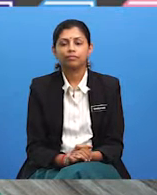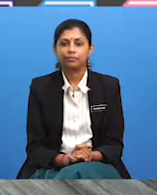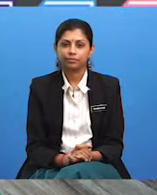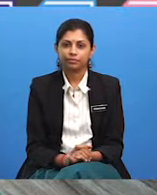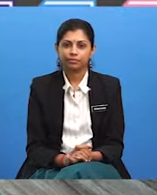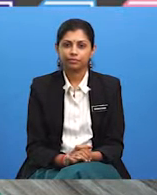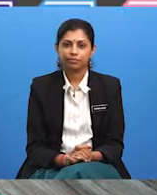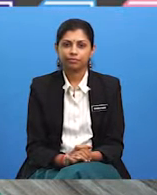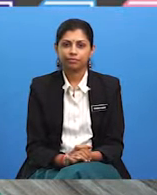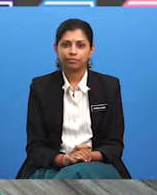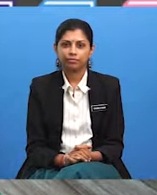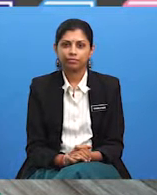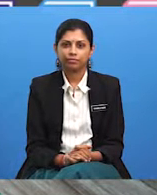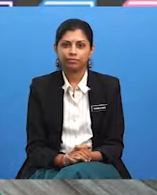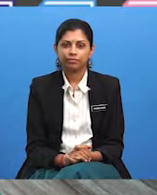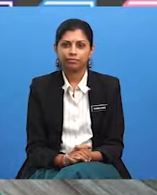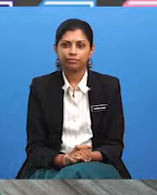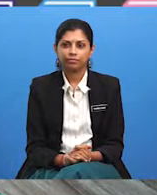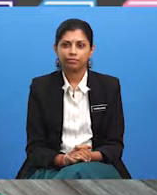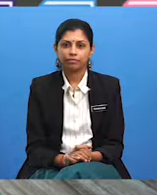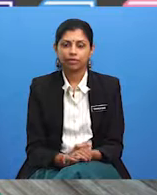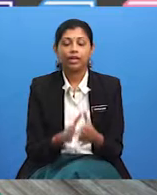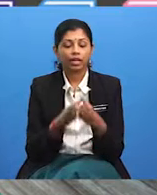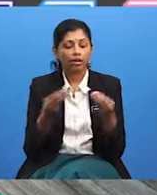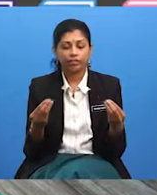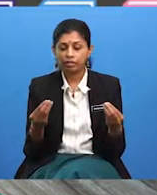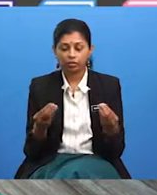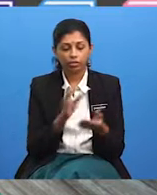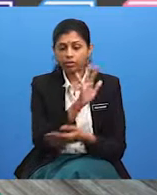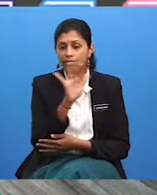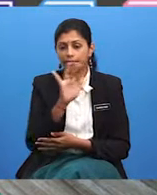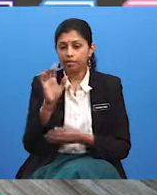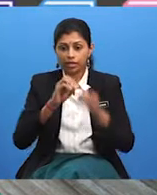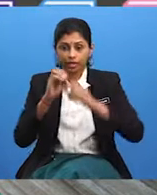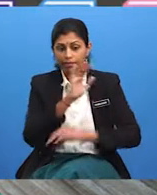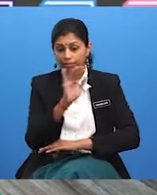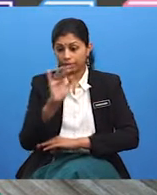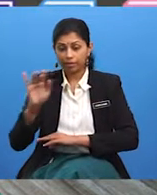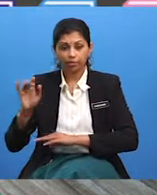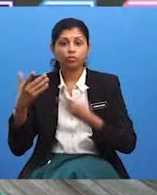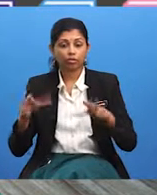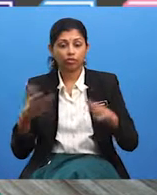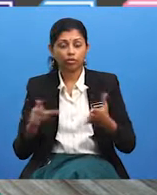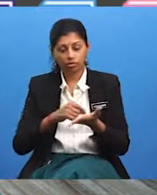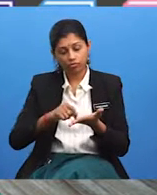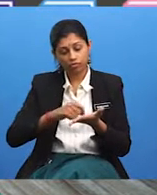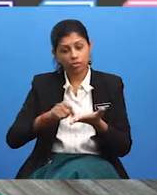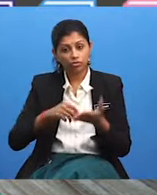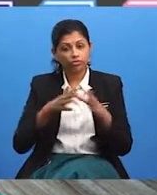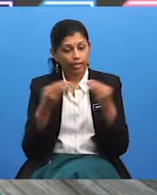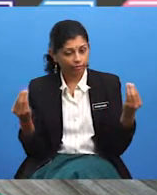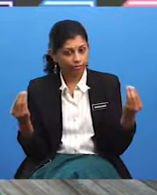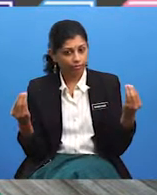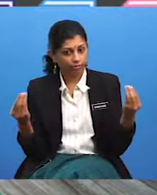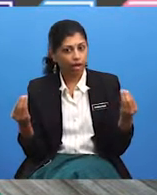done, after all the empty blanks are filled in, there may be one issue